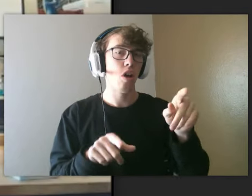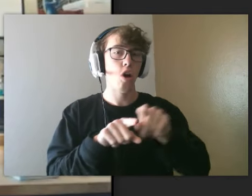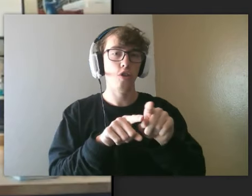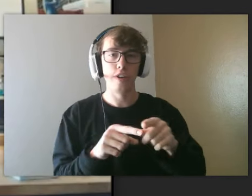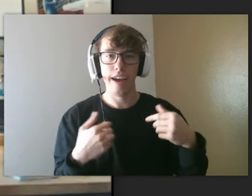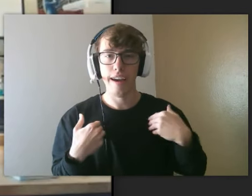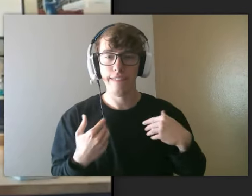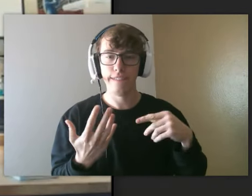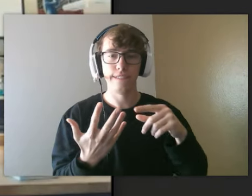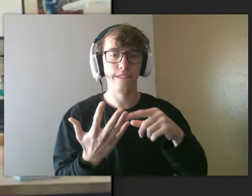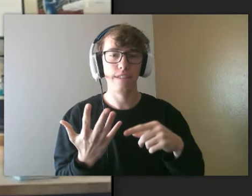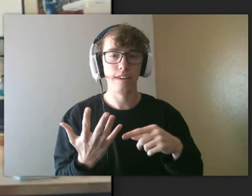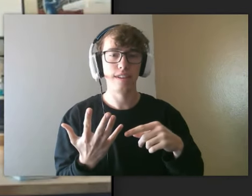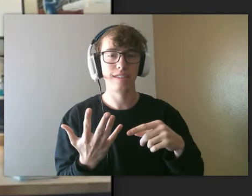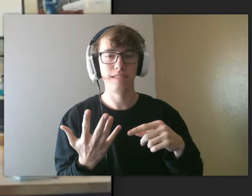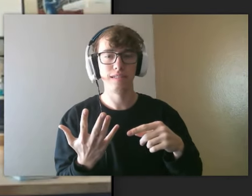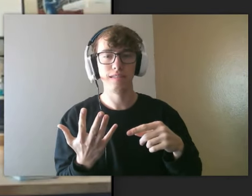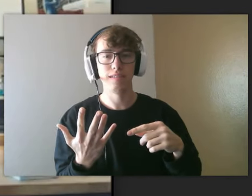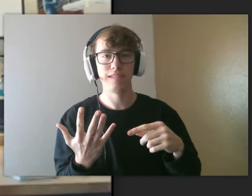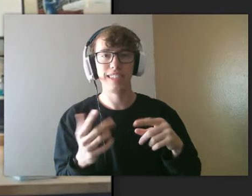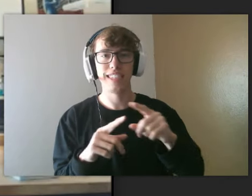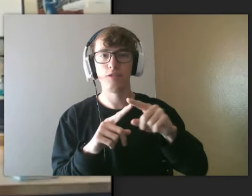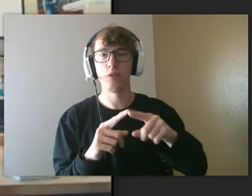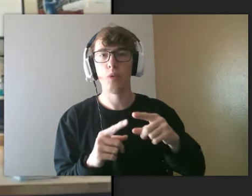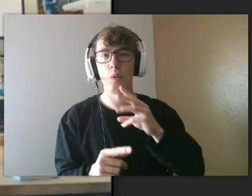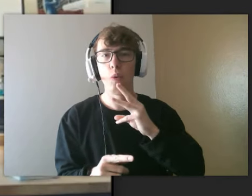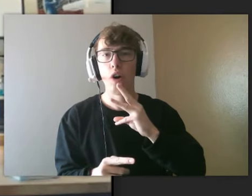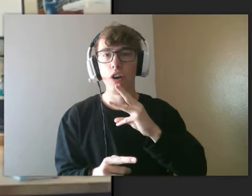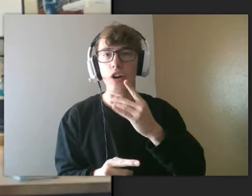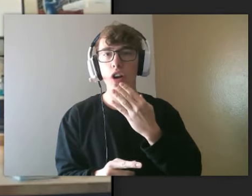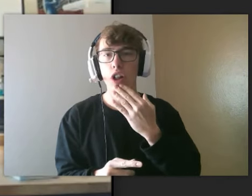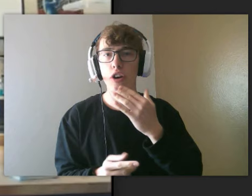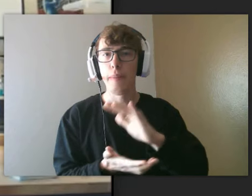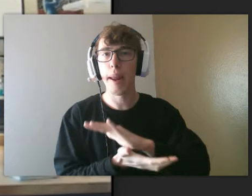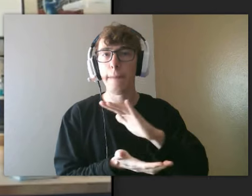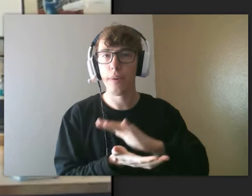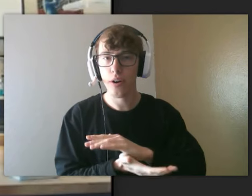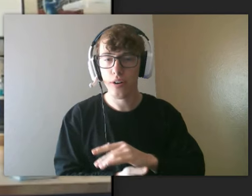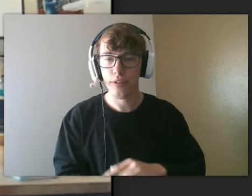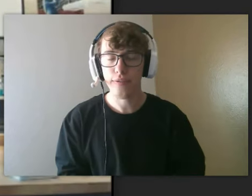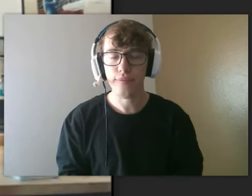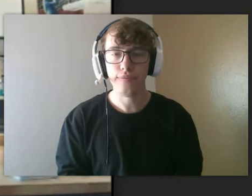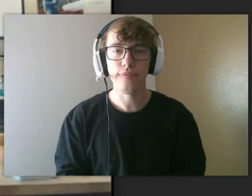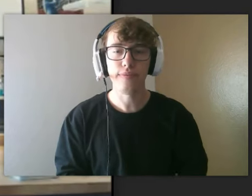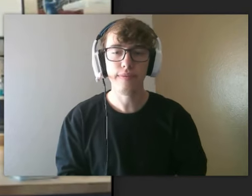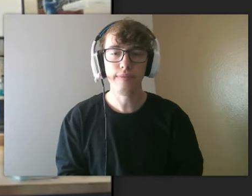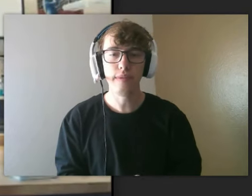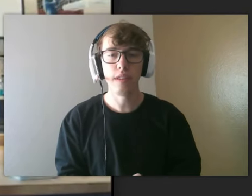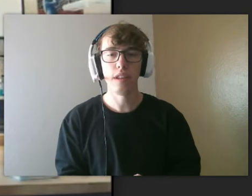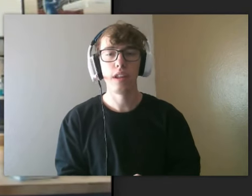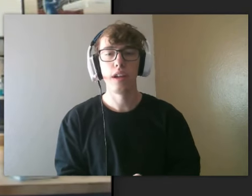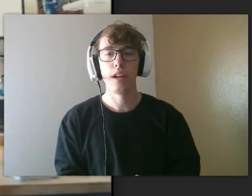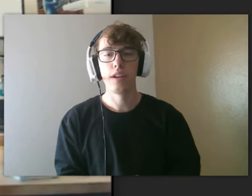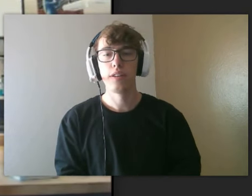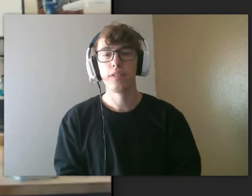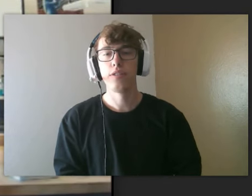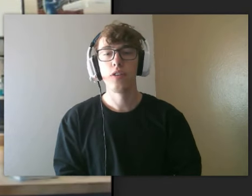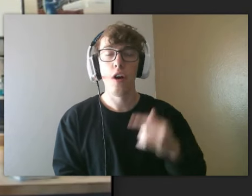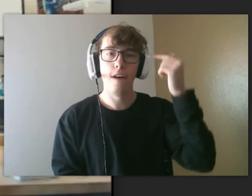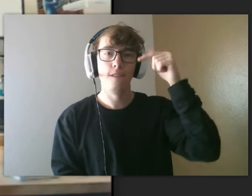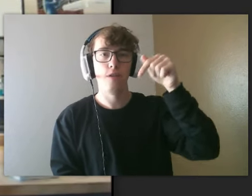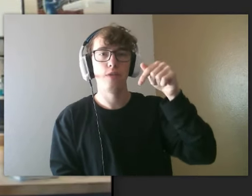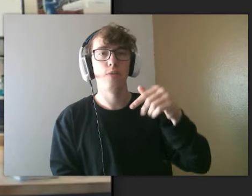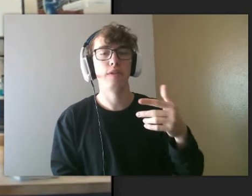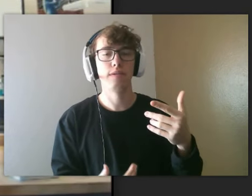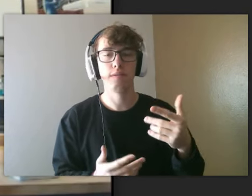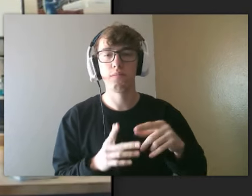of thick stock watercolor paper. Now for this first one, just like the other art kit, we're going to start off by just